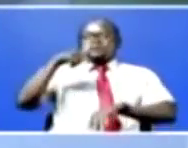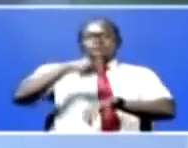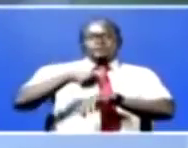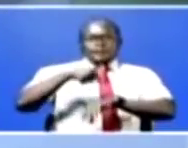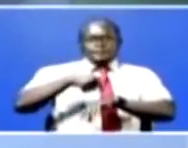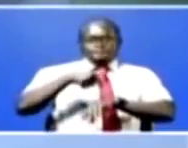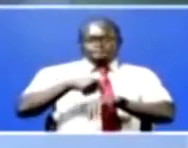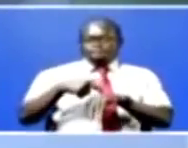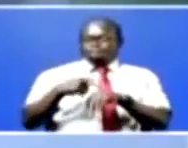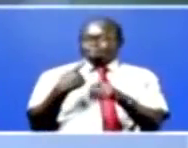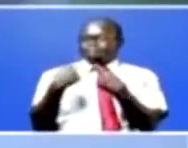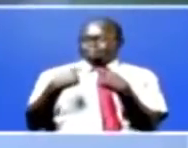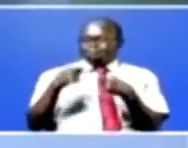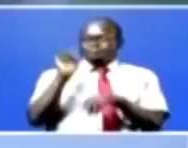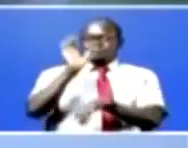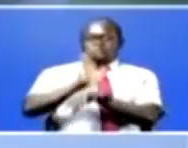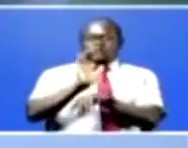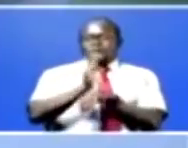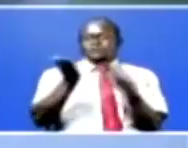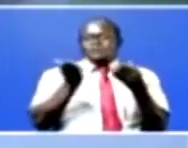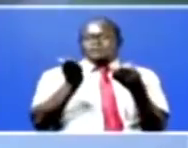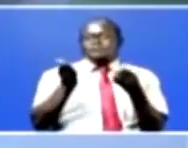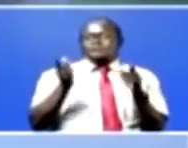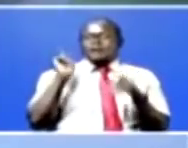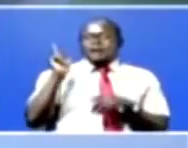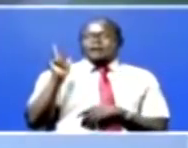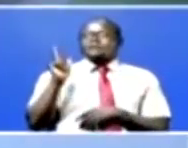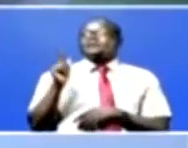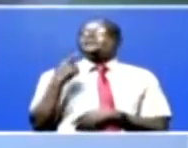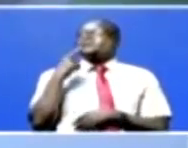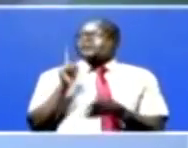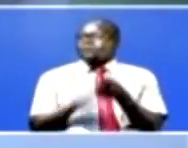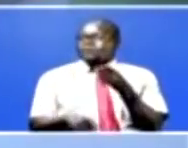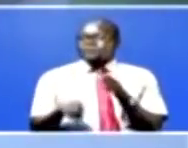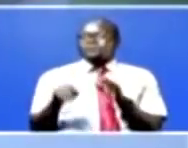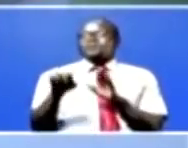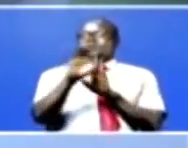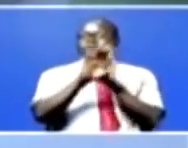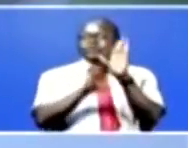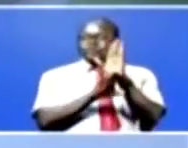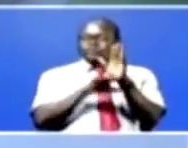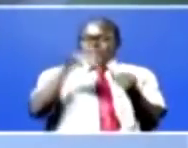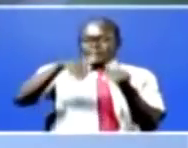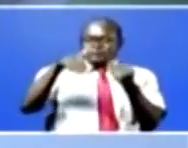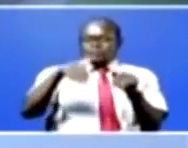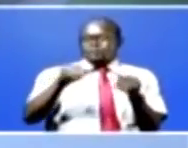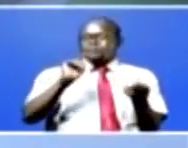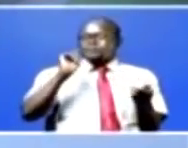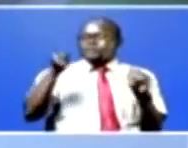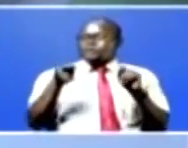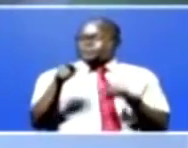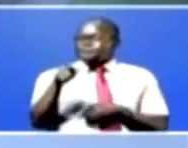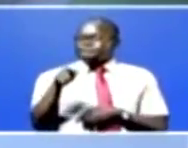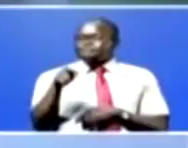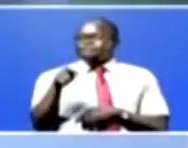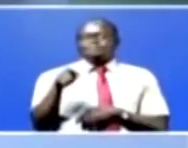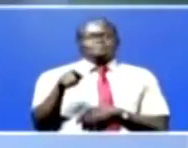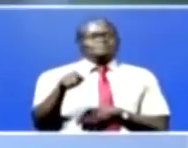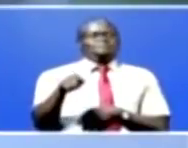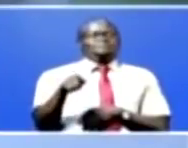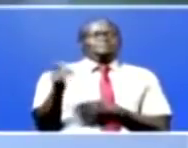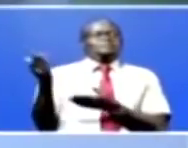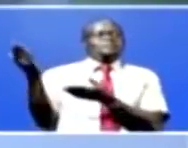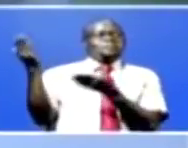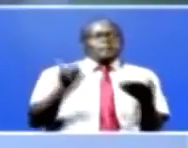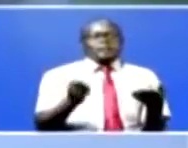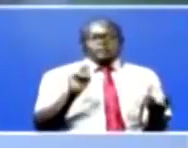time. Speaking at a Sunday church service in Langata, Mudavadi claimed the referendum debate seeking to amend the constitution is a ploy